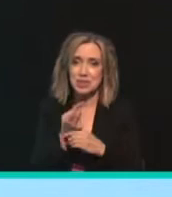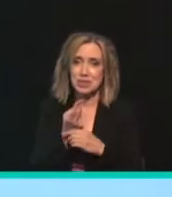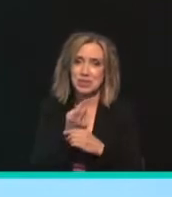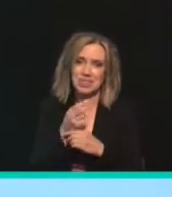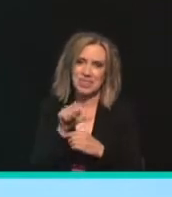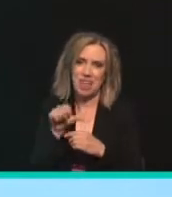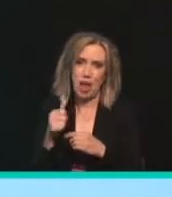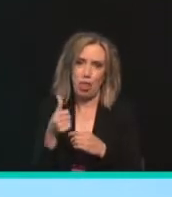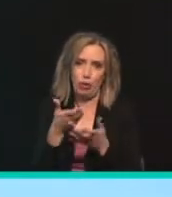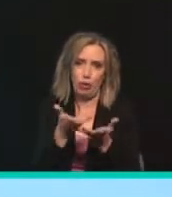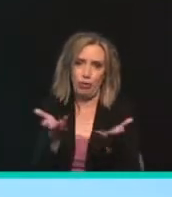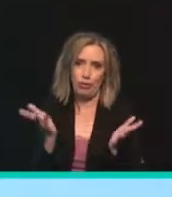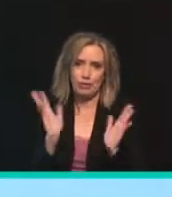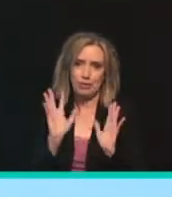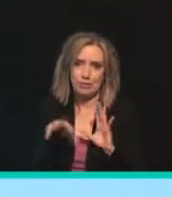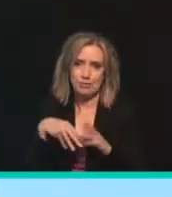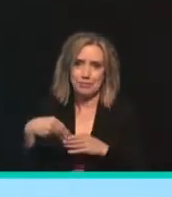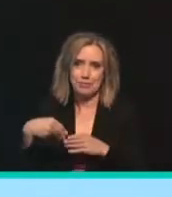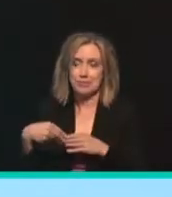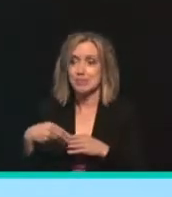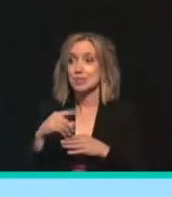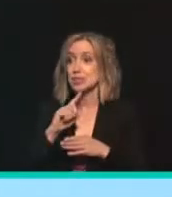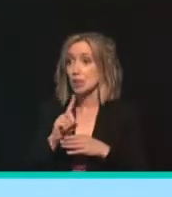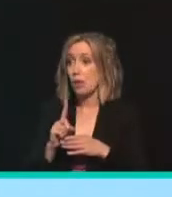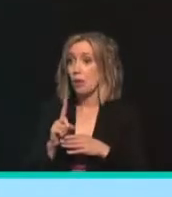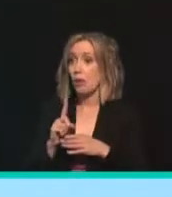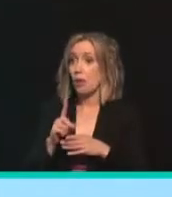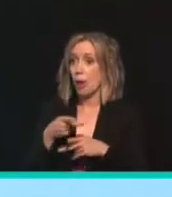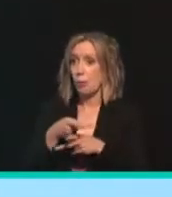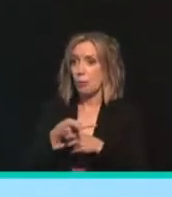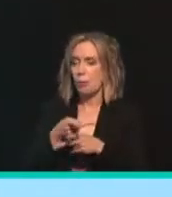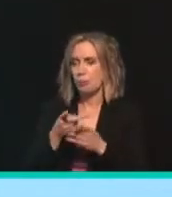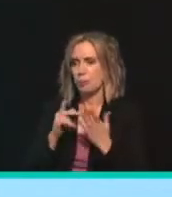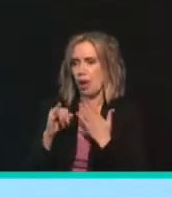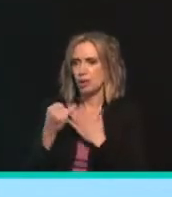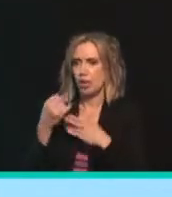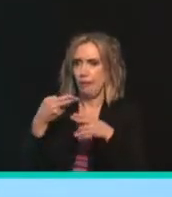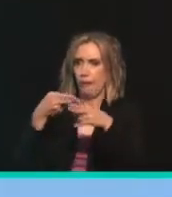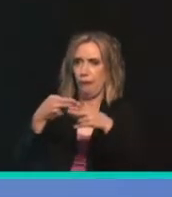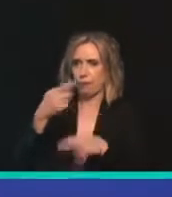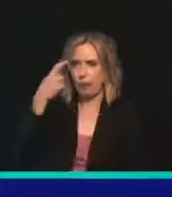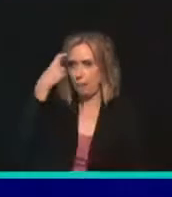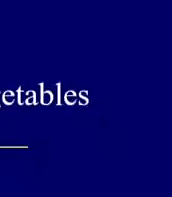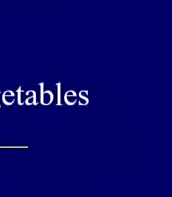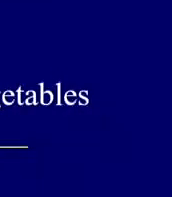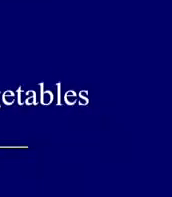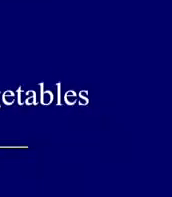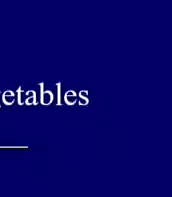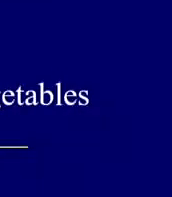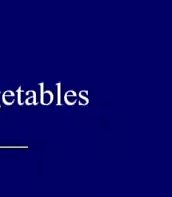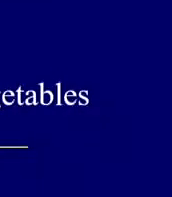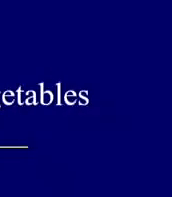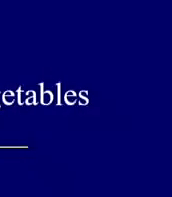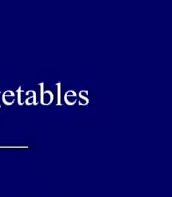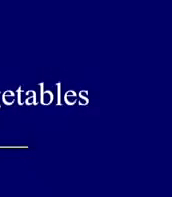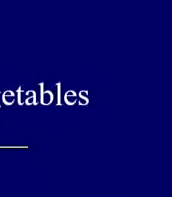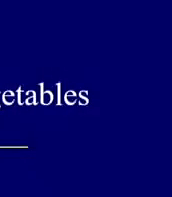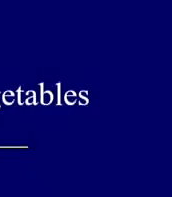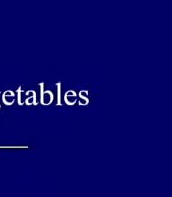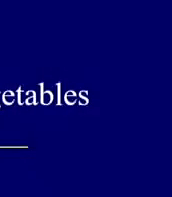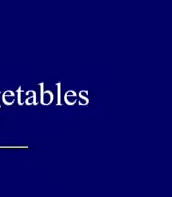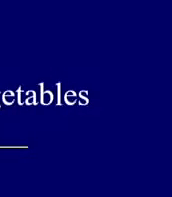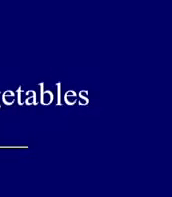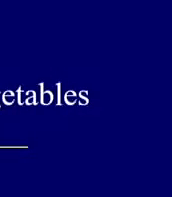of other products. And so there has been a project called the MIND diet, the Mediterranean and DASH